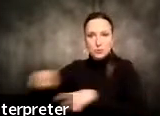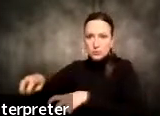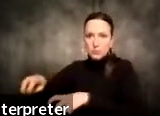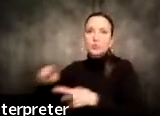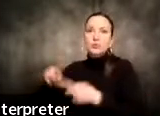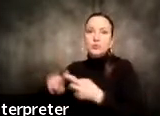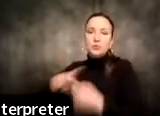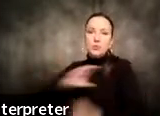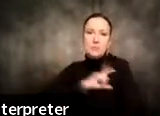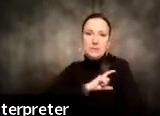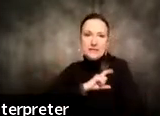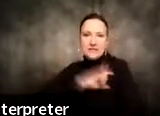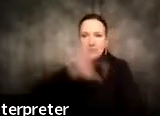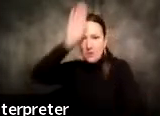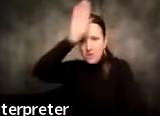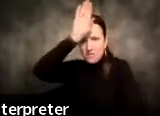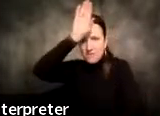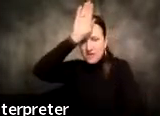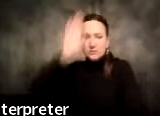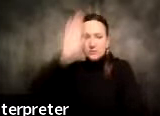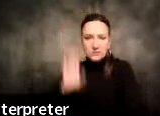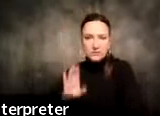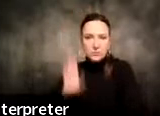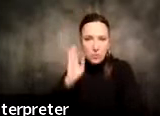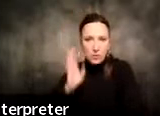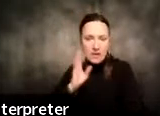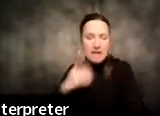it as well as the first responders.